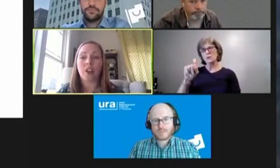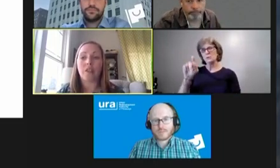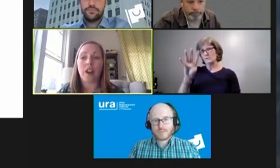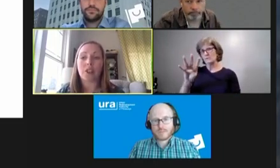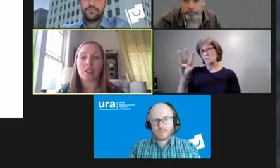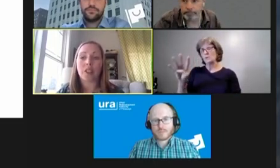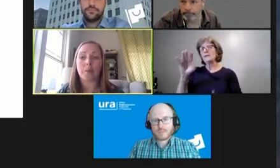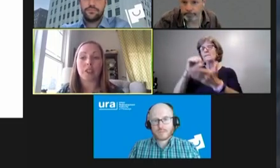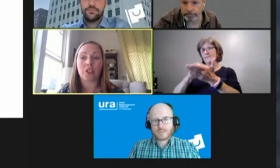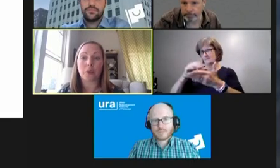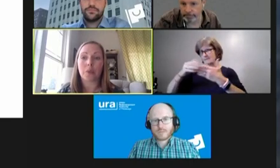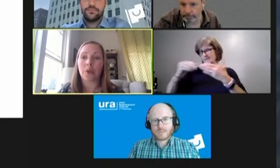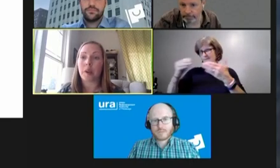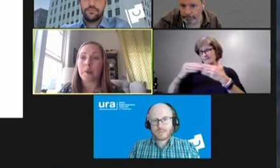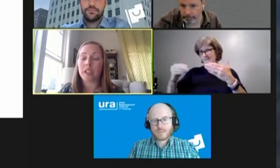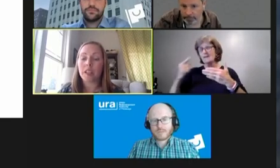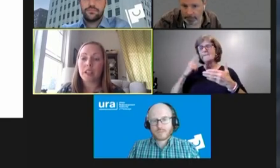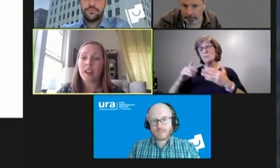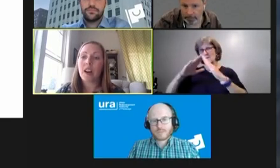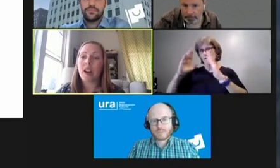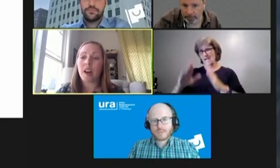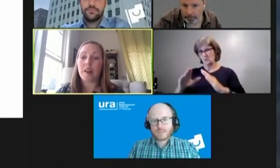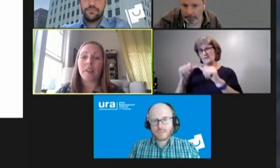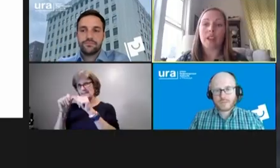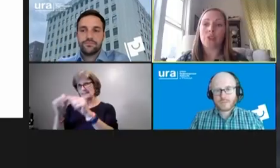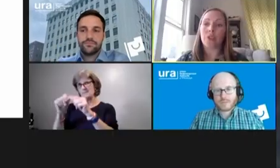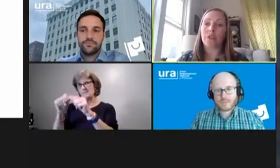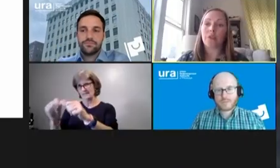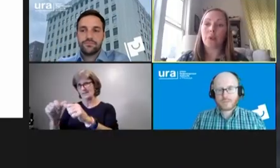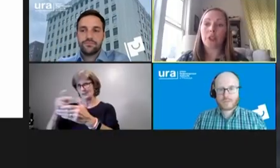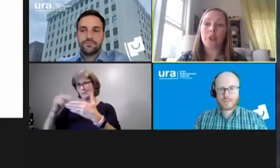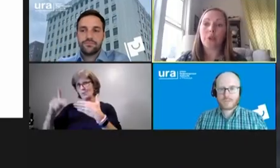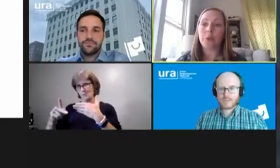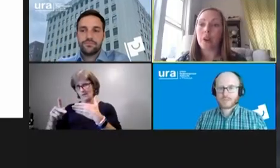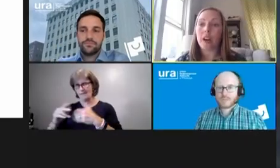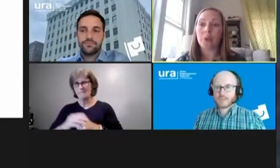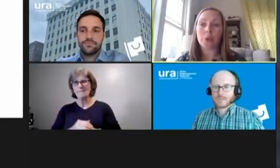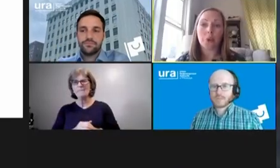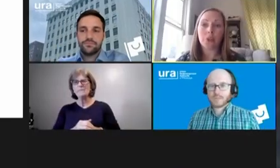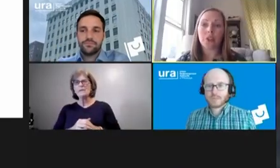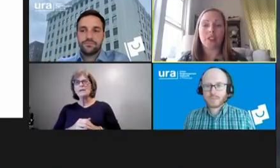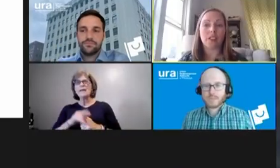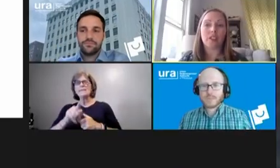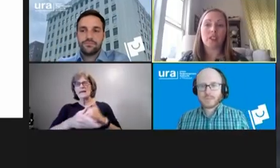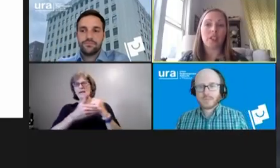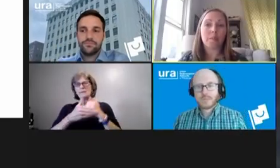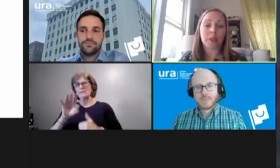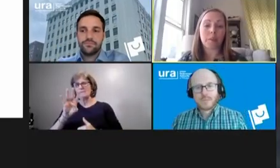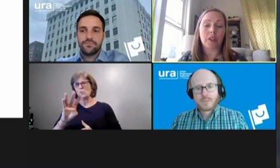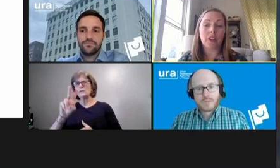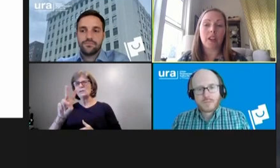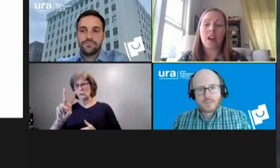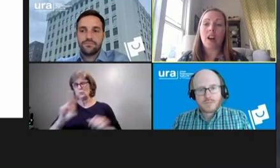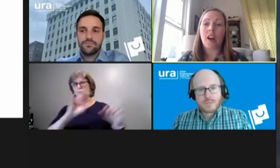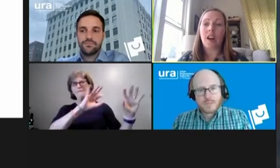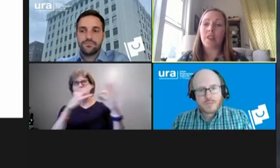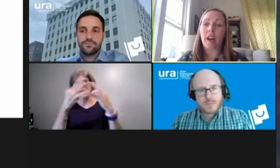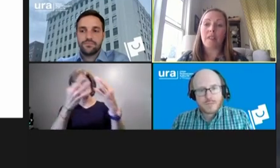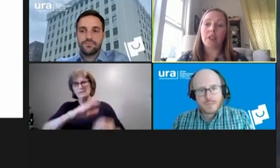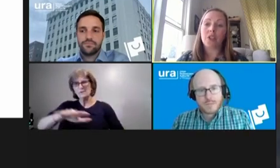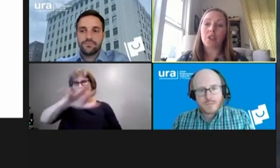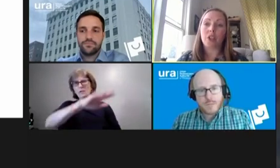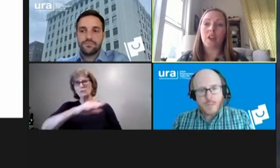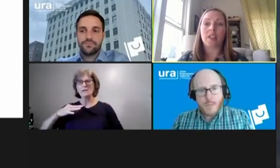$144,000 of Housing Stabilization Program money, and that served 42 households in the city of Pittsburgh.